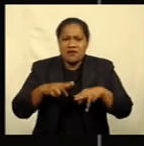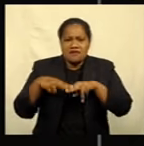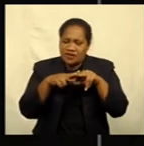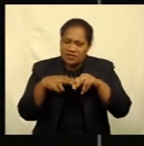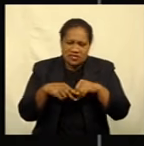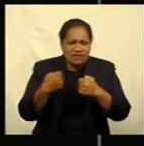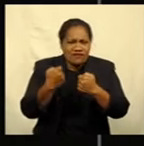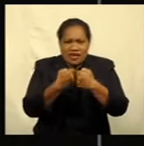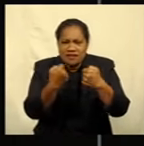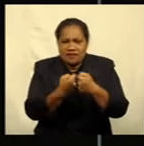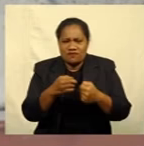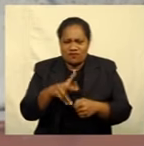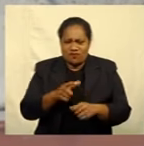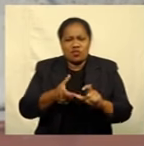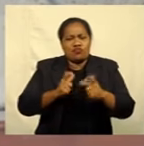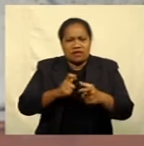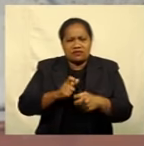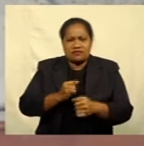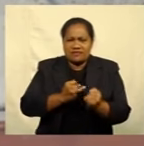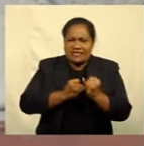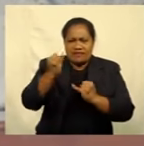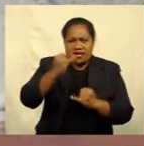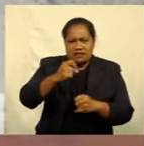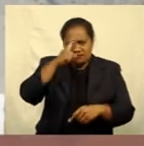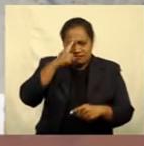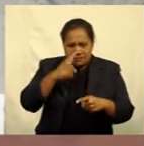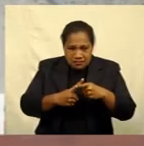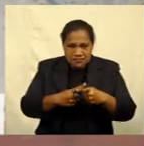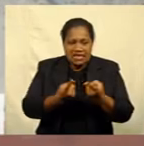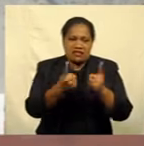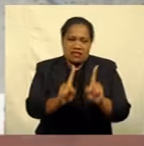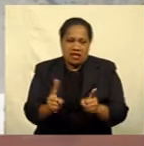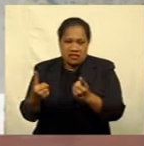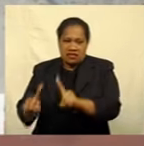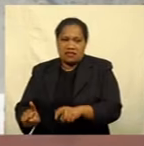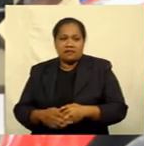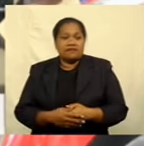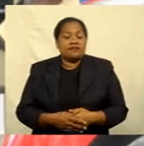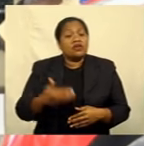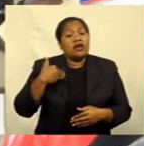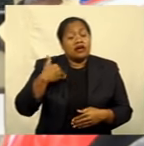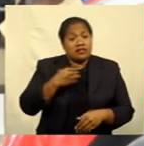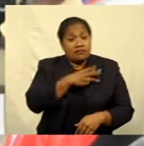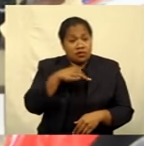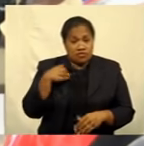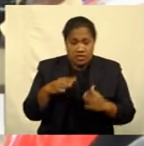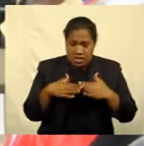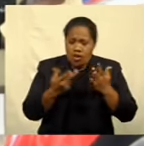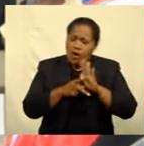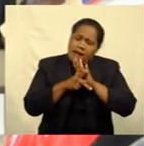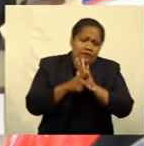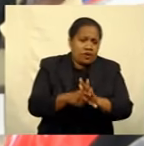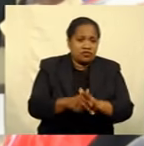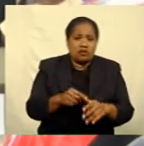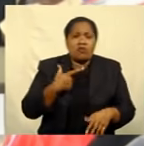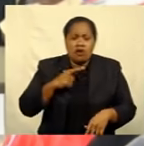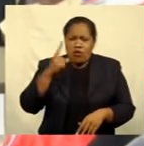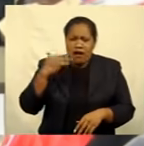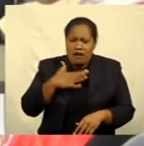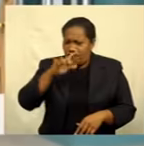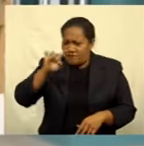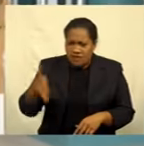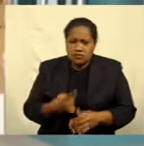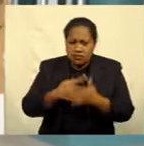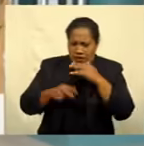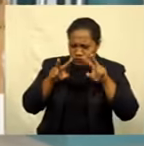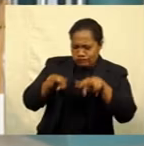severe illness and deaths. The Health Ministry has been under pressure as hundreds of thousands look to the public health